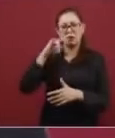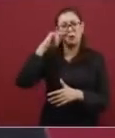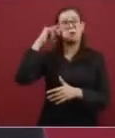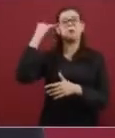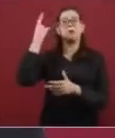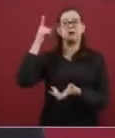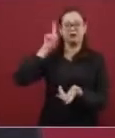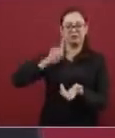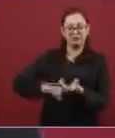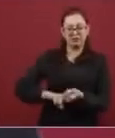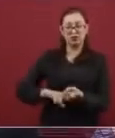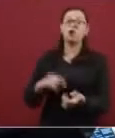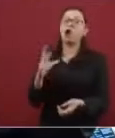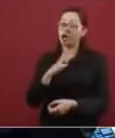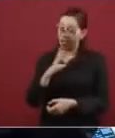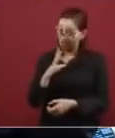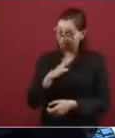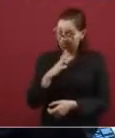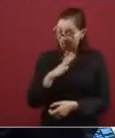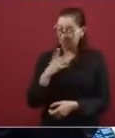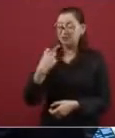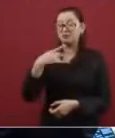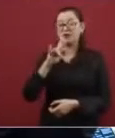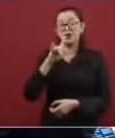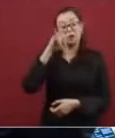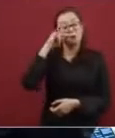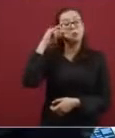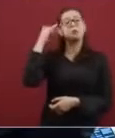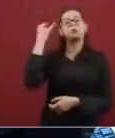that were kept in undercurrents,